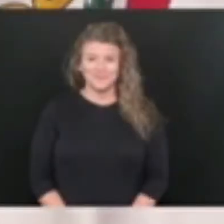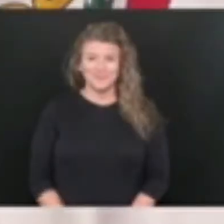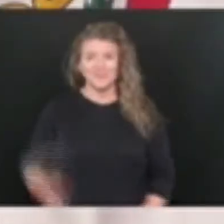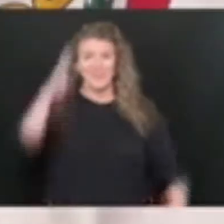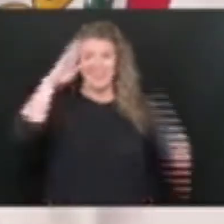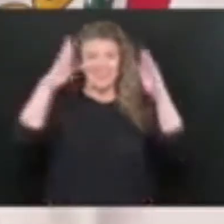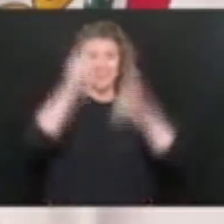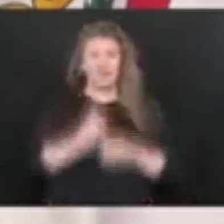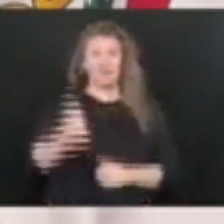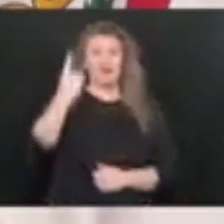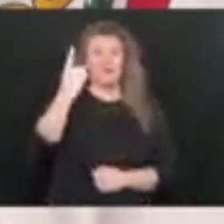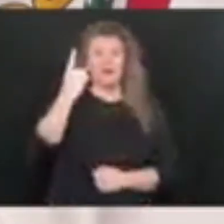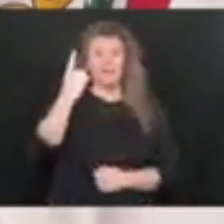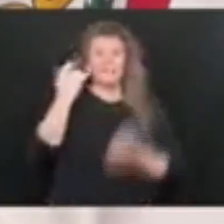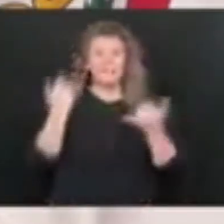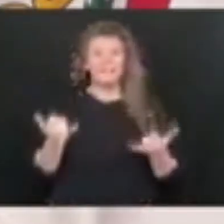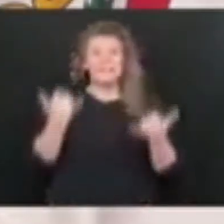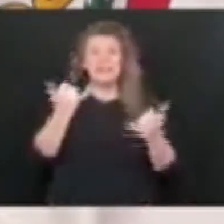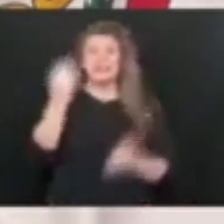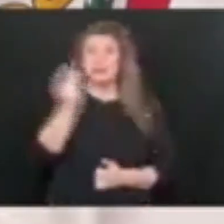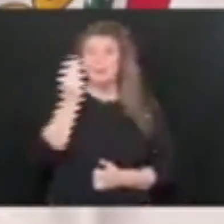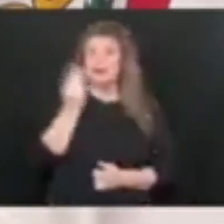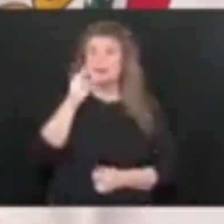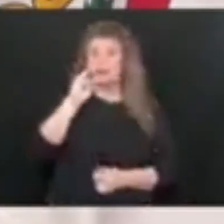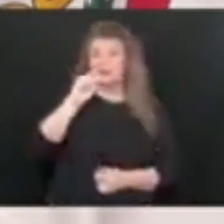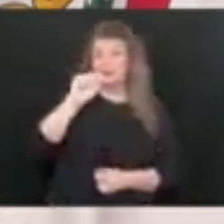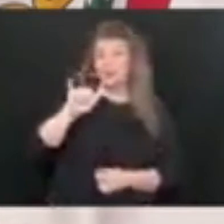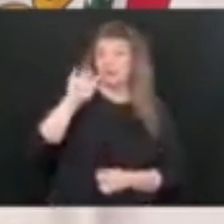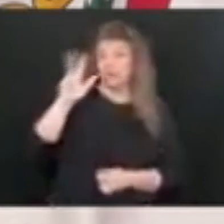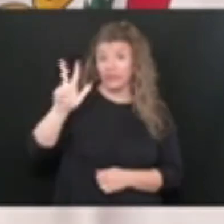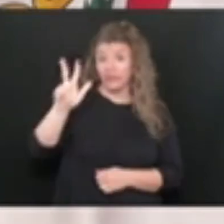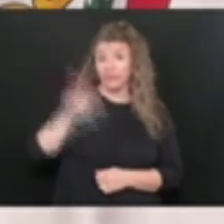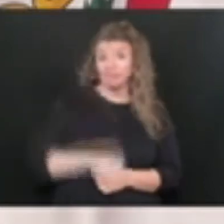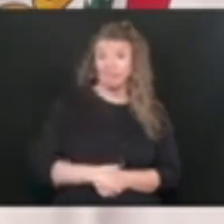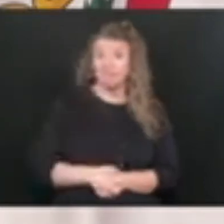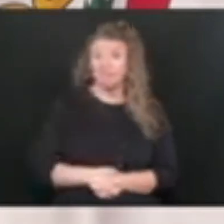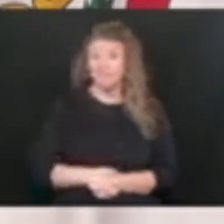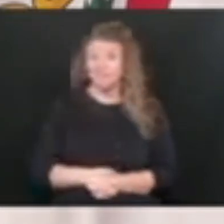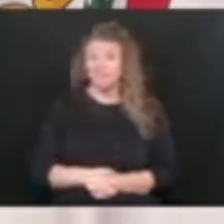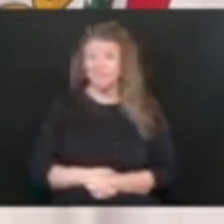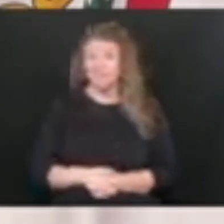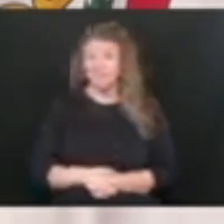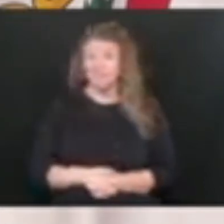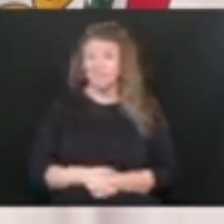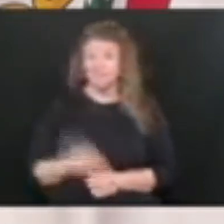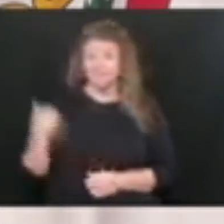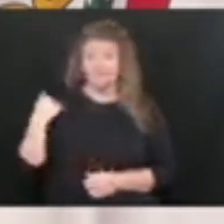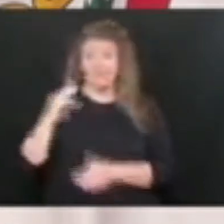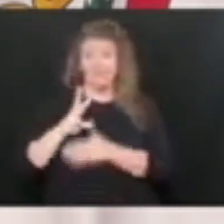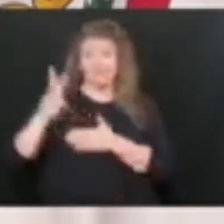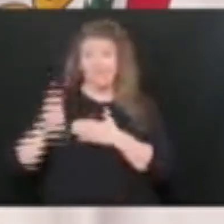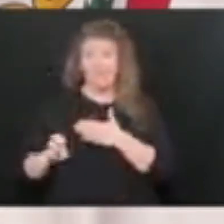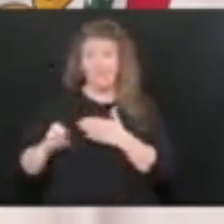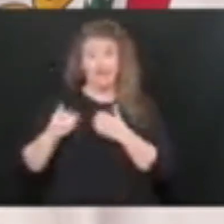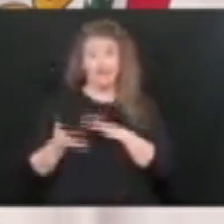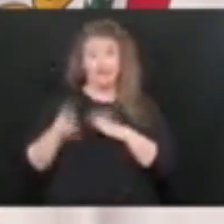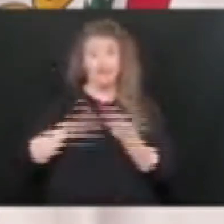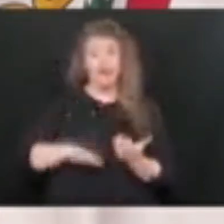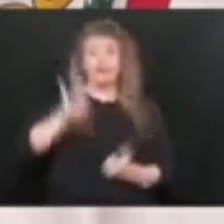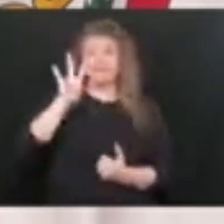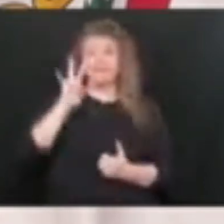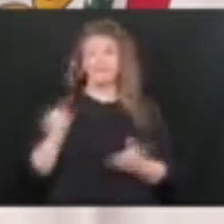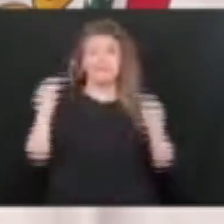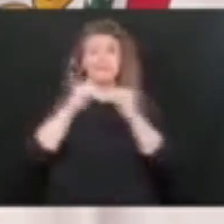Hello, everyone. It's Monday, May the 3rd. Over the weekend, we lost 7 additional